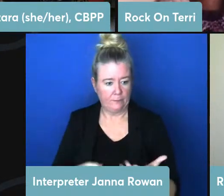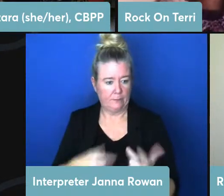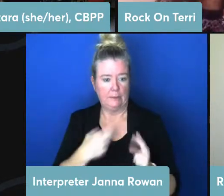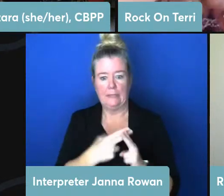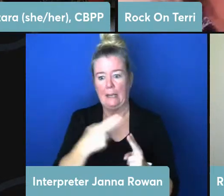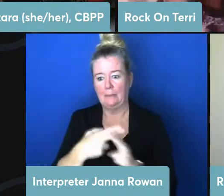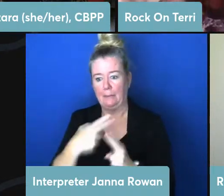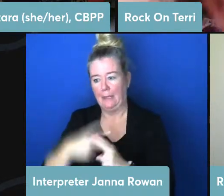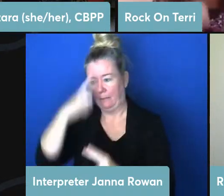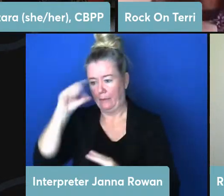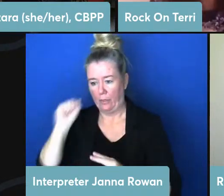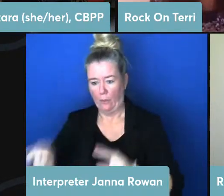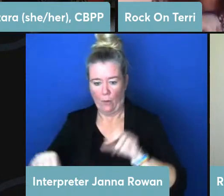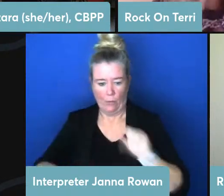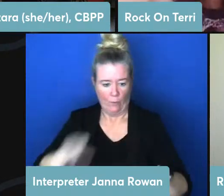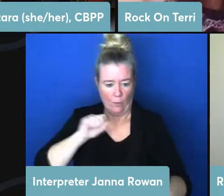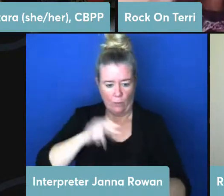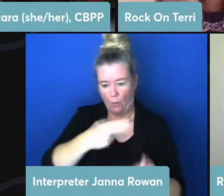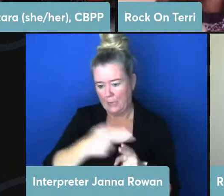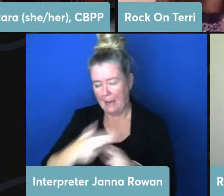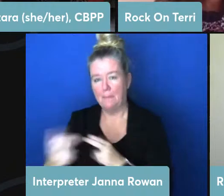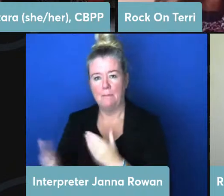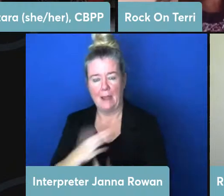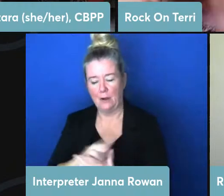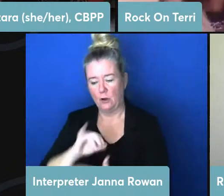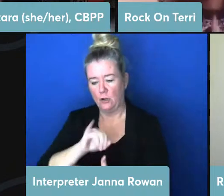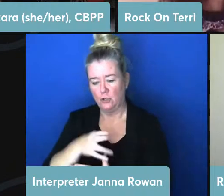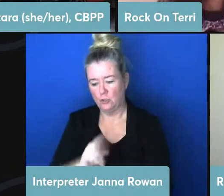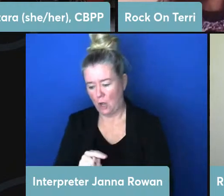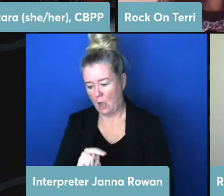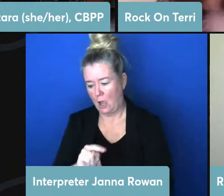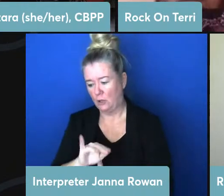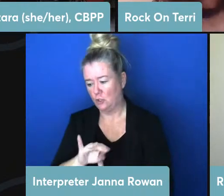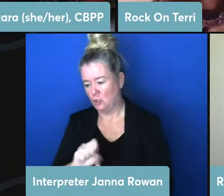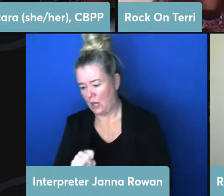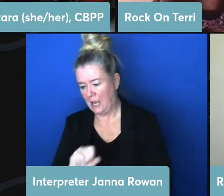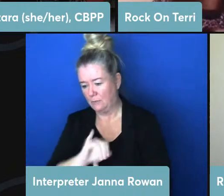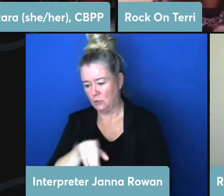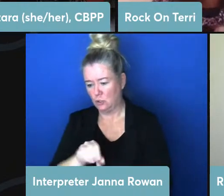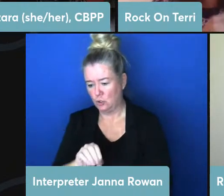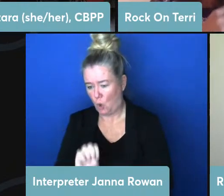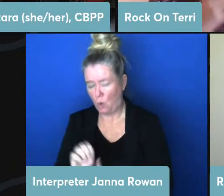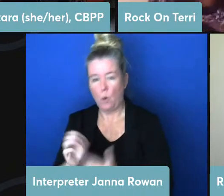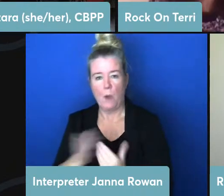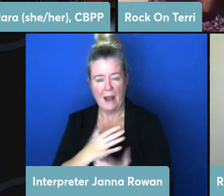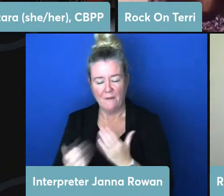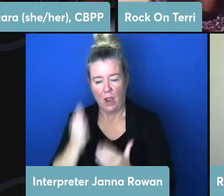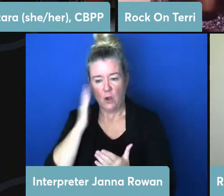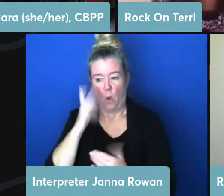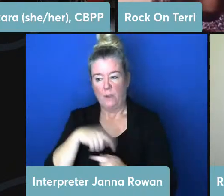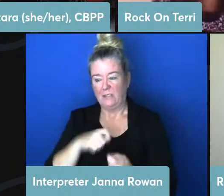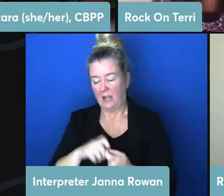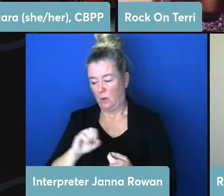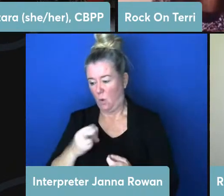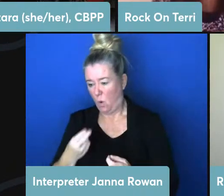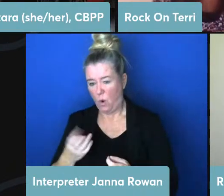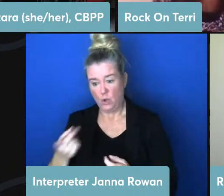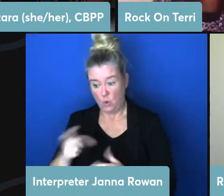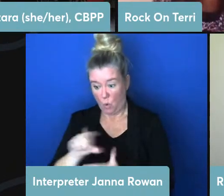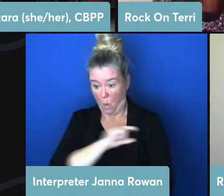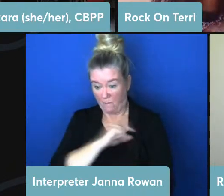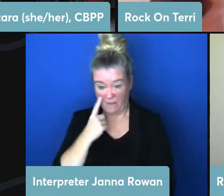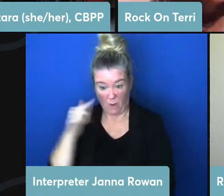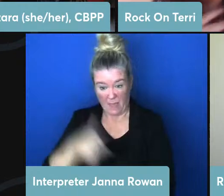throwing names out there, John and James and Joe. I know what their needs are. I know, oh my gosh, you'd qualify for this